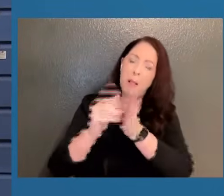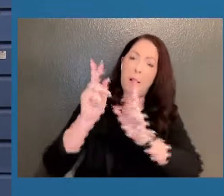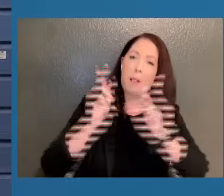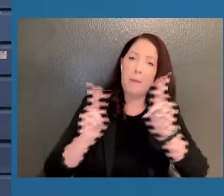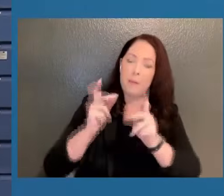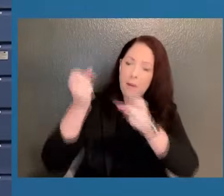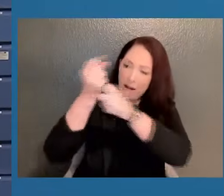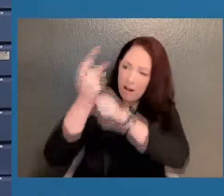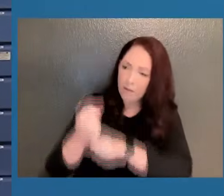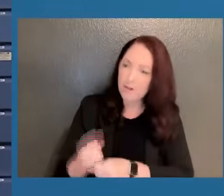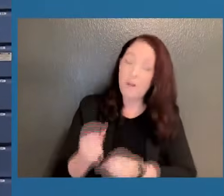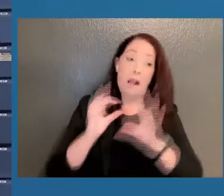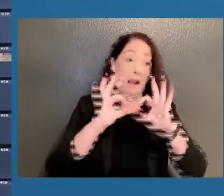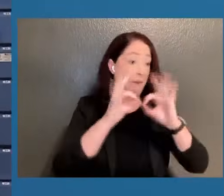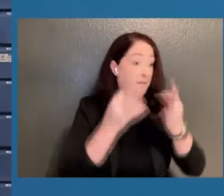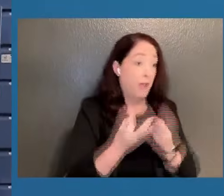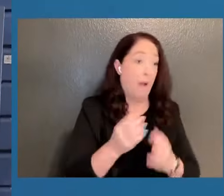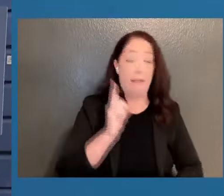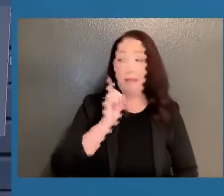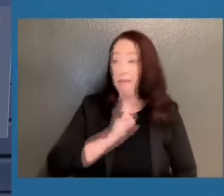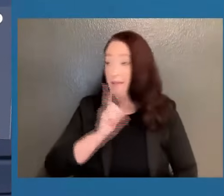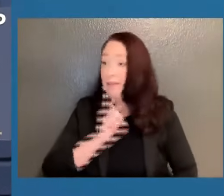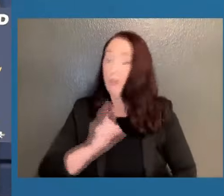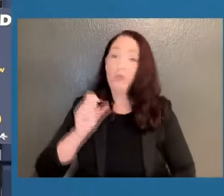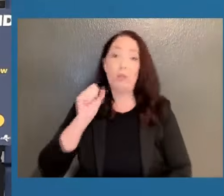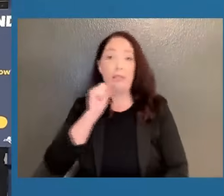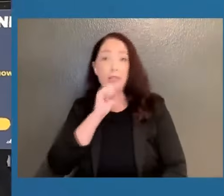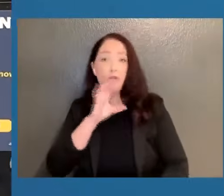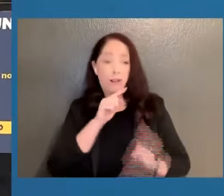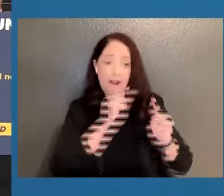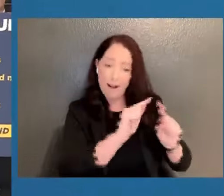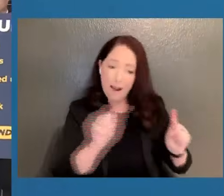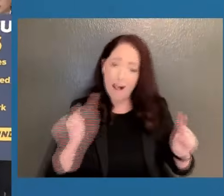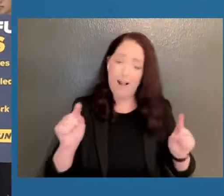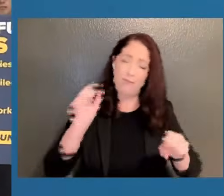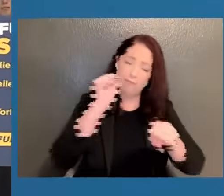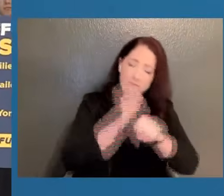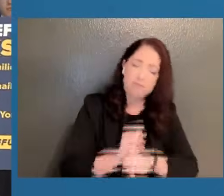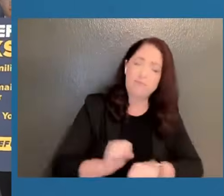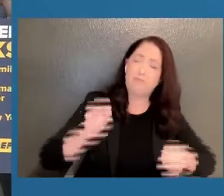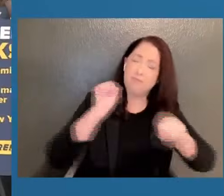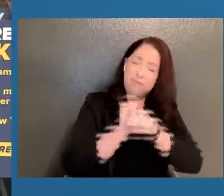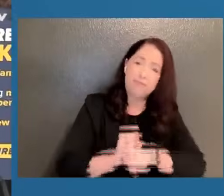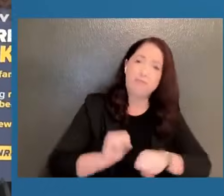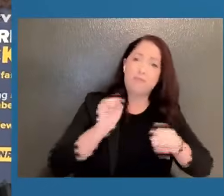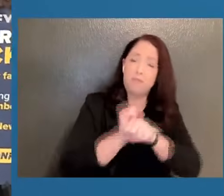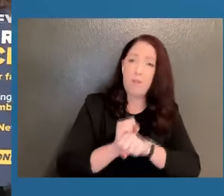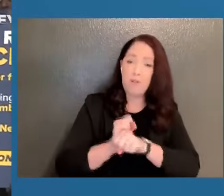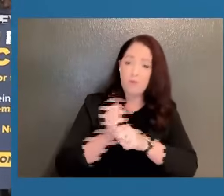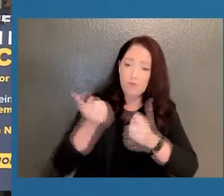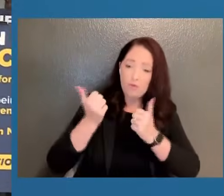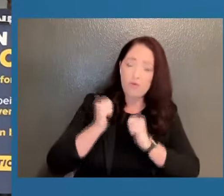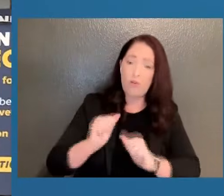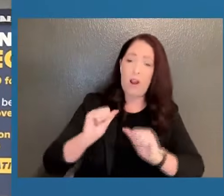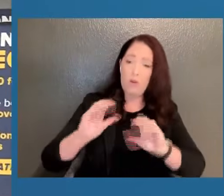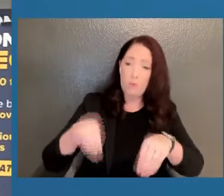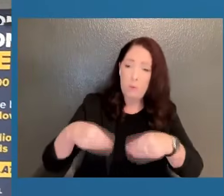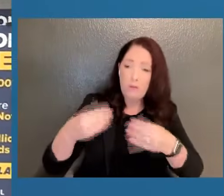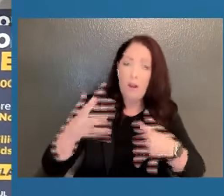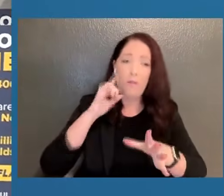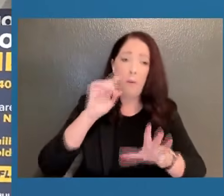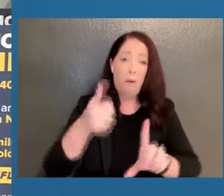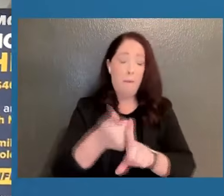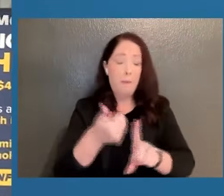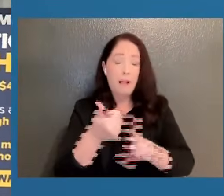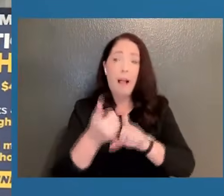single parents, and seniors who work tirelessly to provide for themselves as well as their loved ones. The